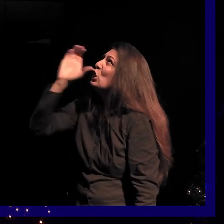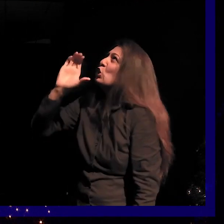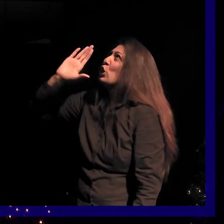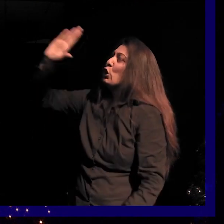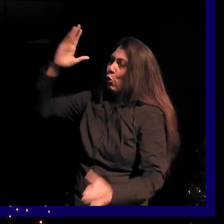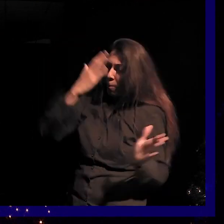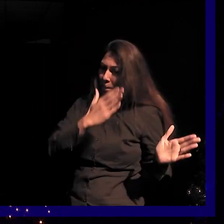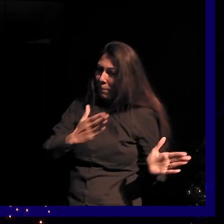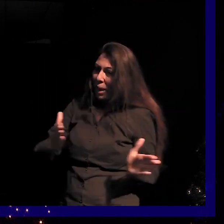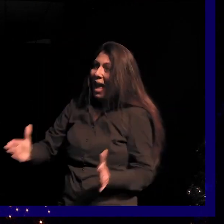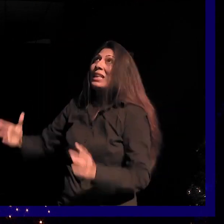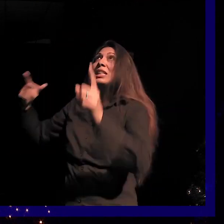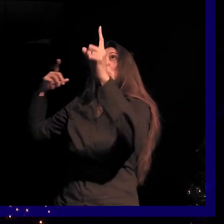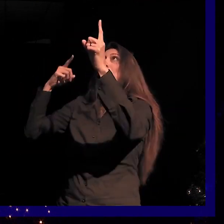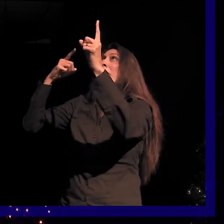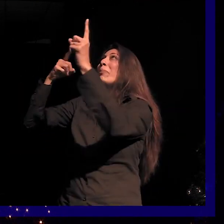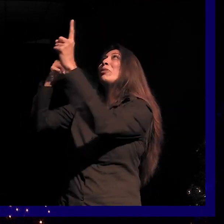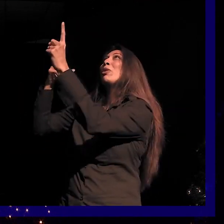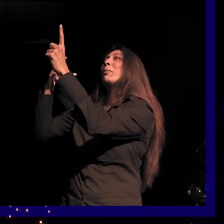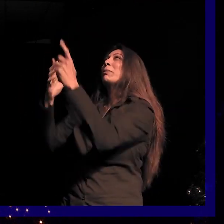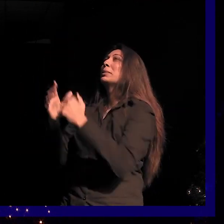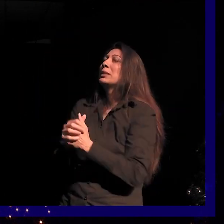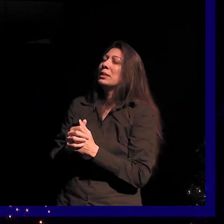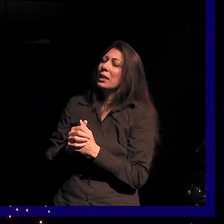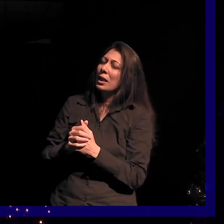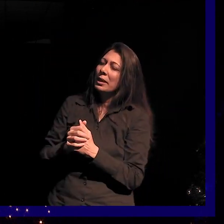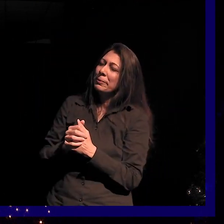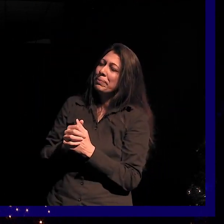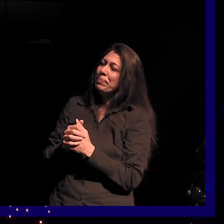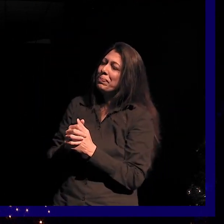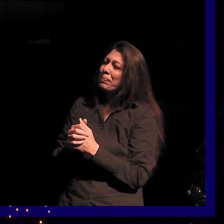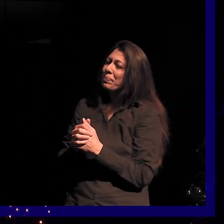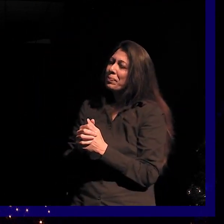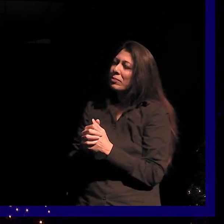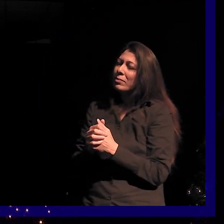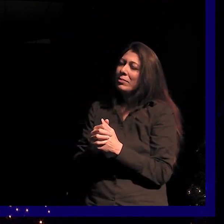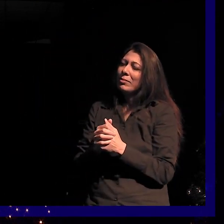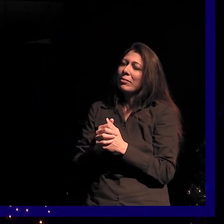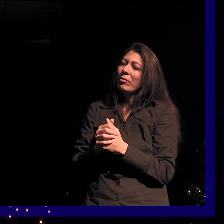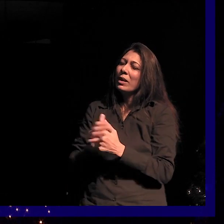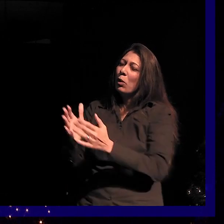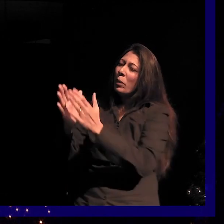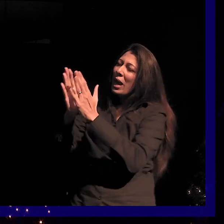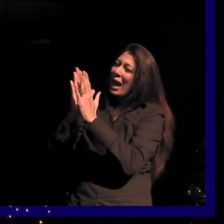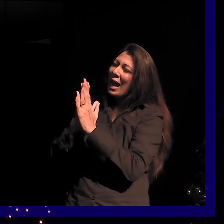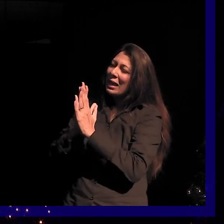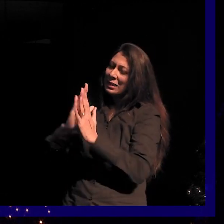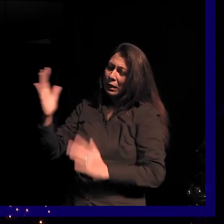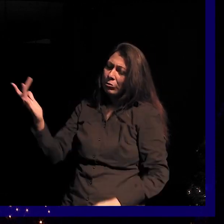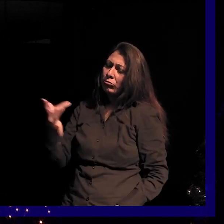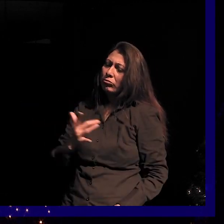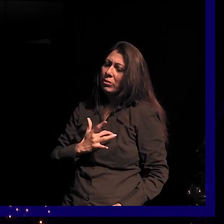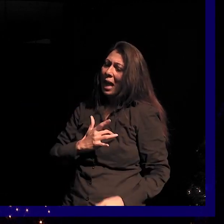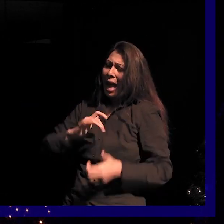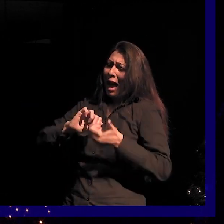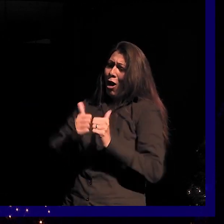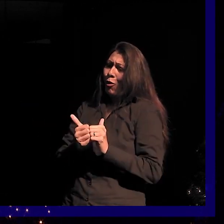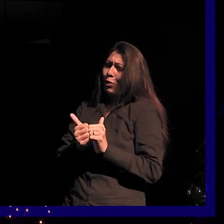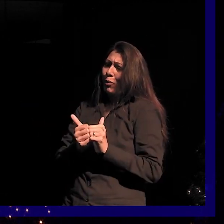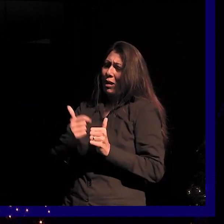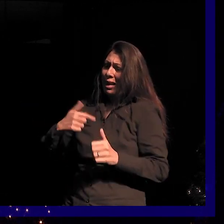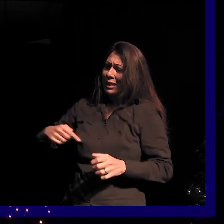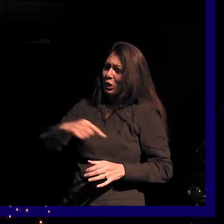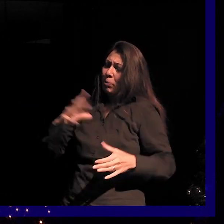your purpose, heading into next year, Father. We're just looking for what you want to do. So we just ask you, put it on our hearts, how you want us to be a part of